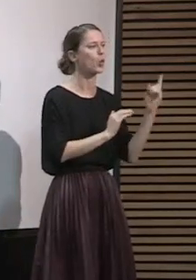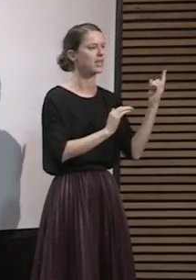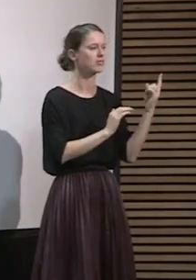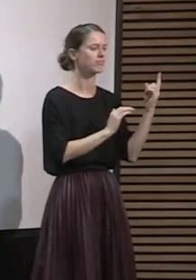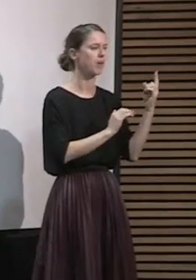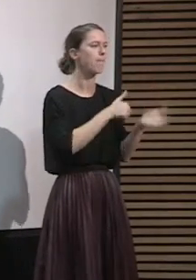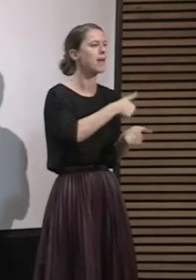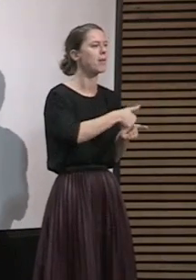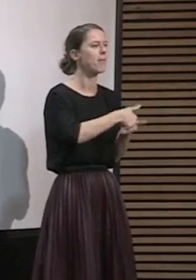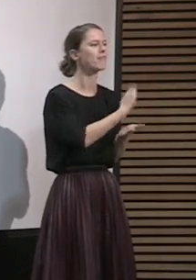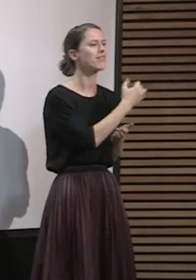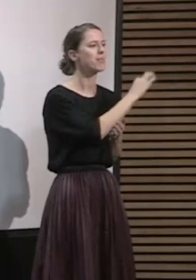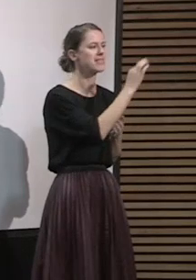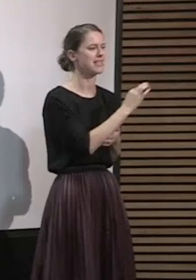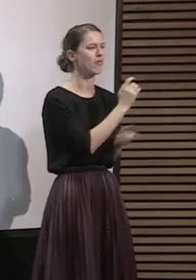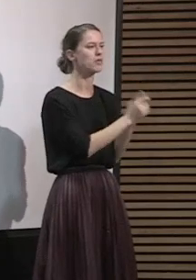least 50%. Yeah.